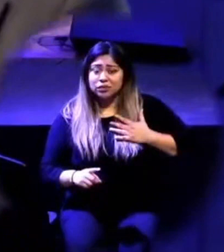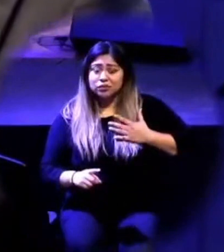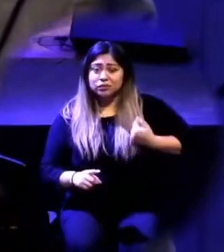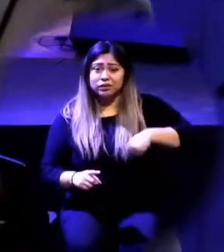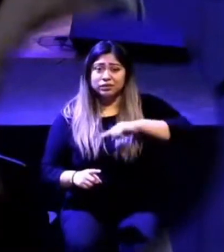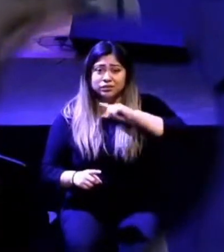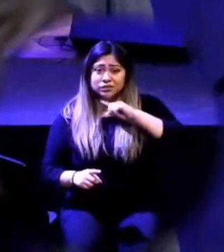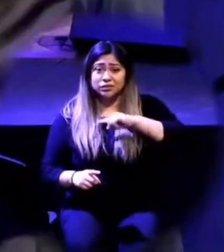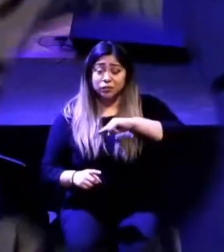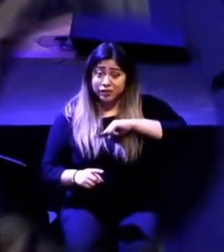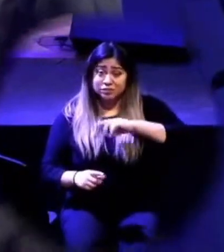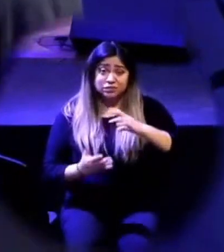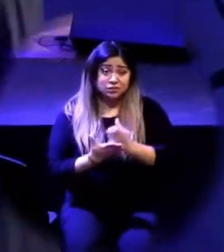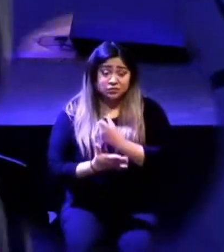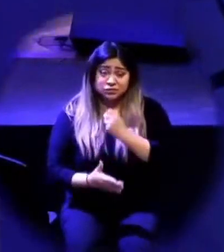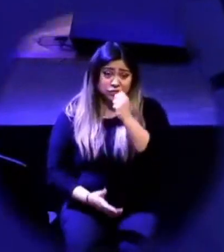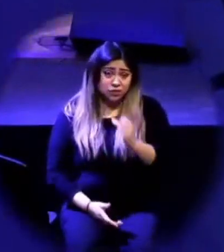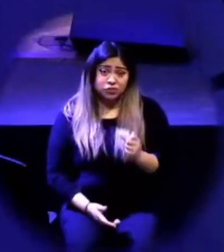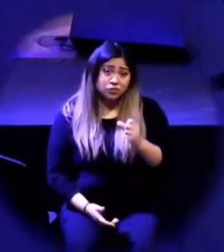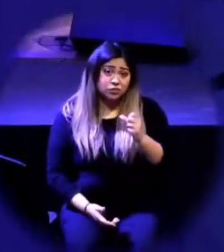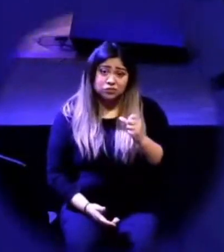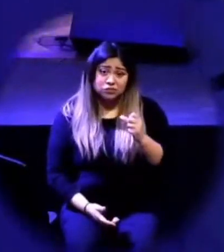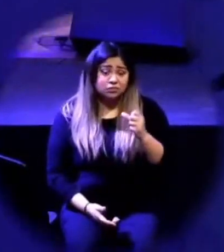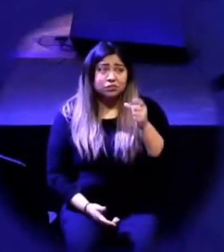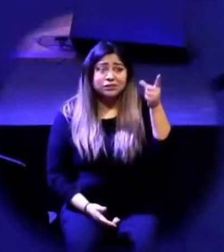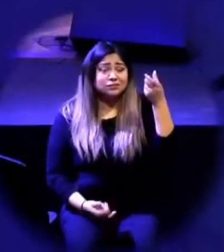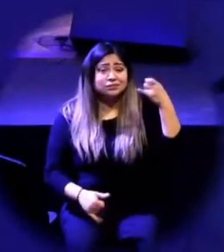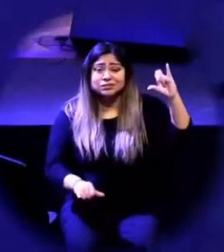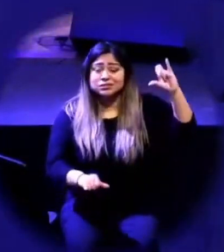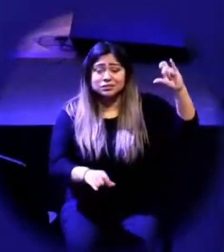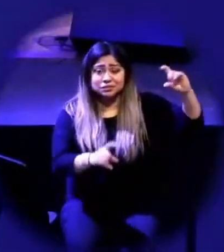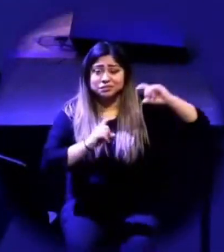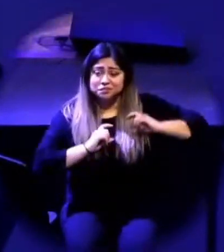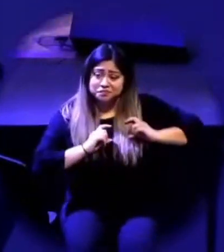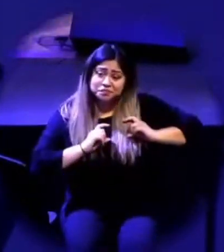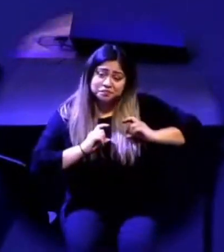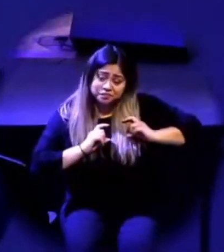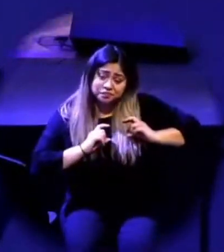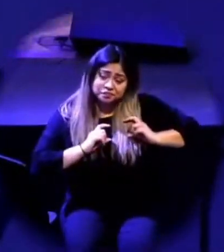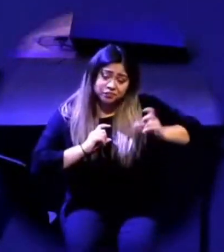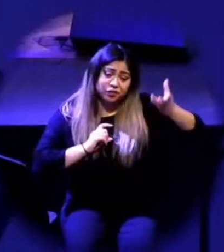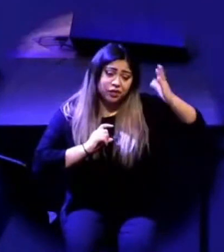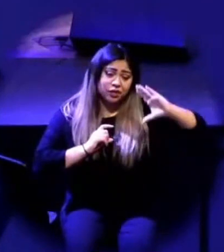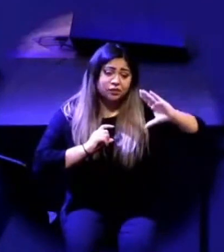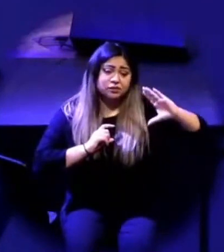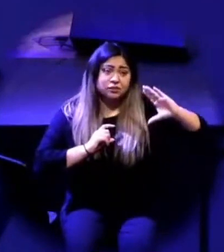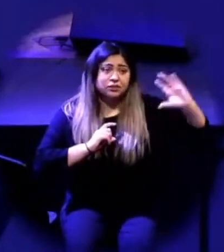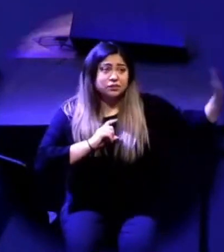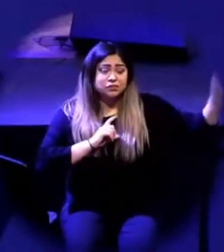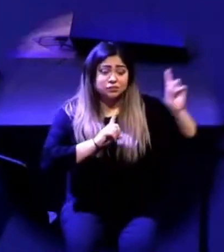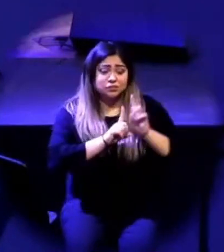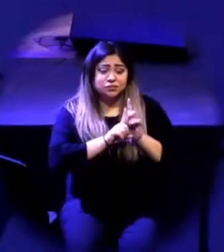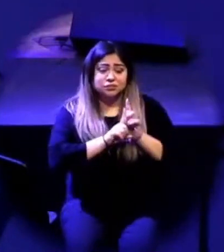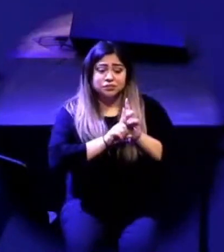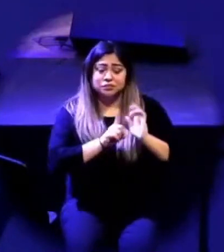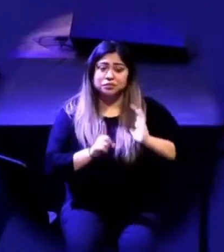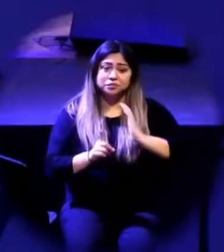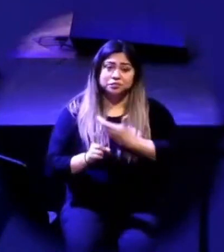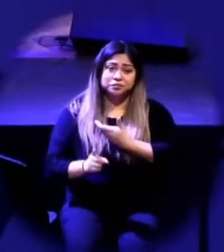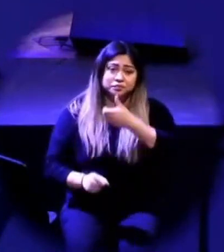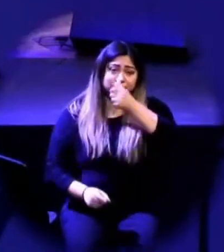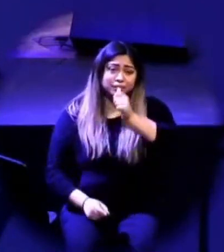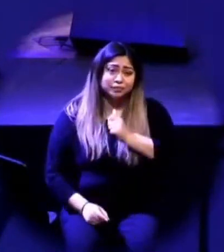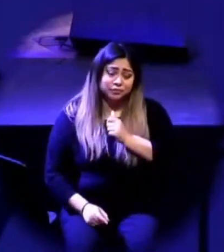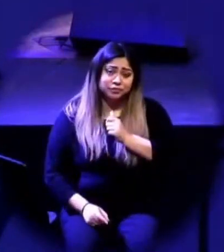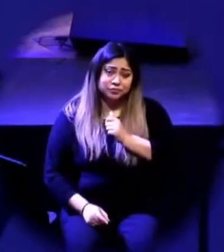his compassion, God gives it anyway. God is with us in our suffering, and he is with